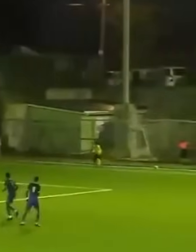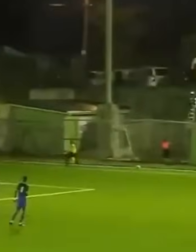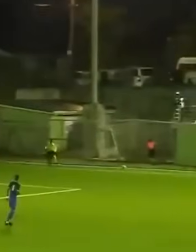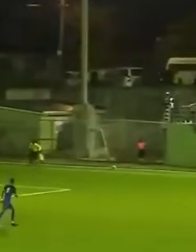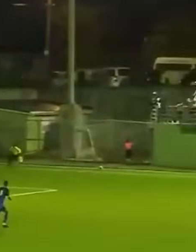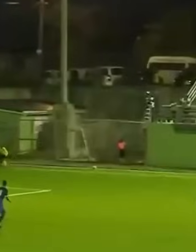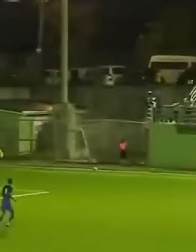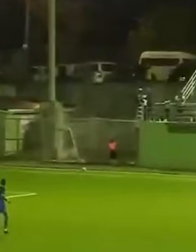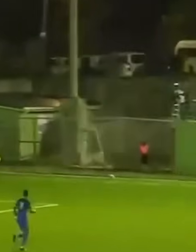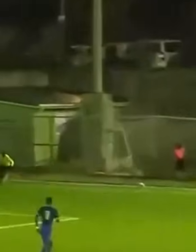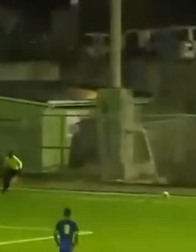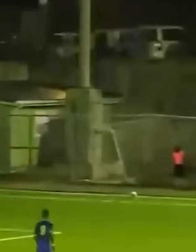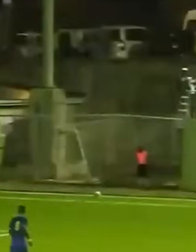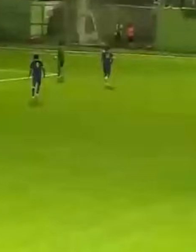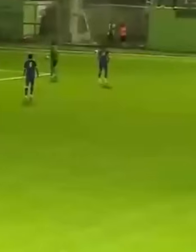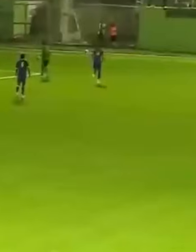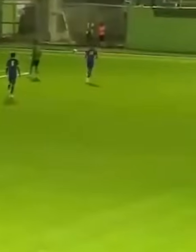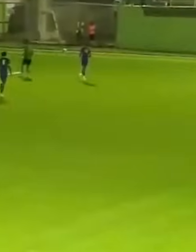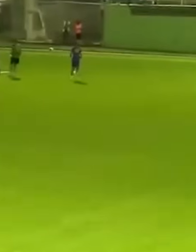Great save.